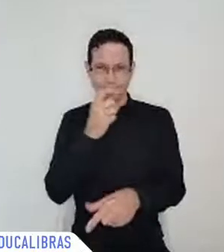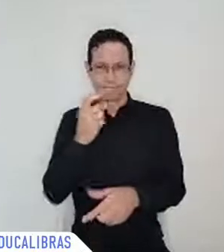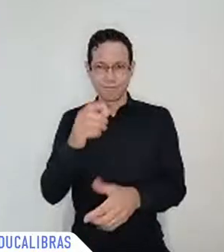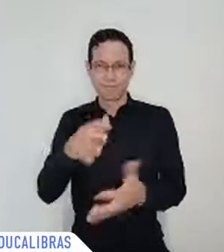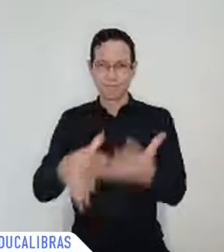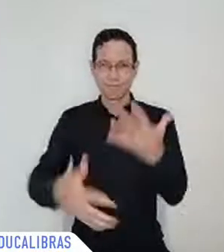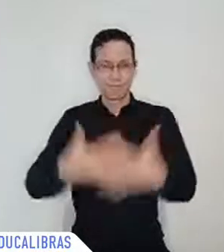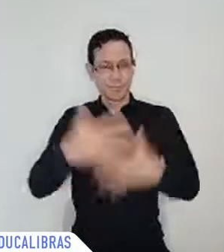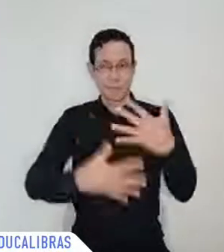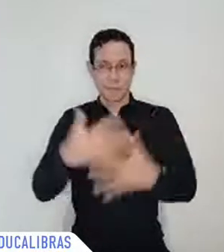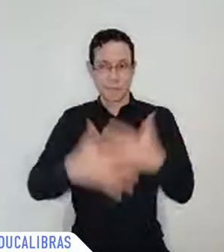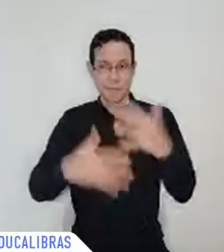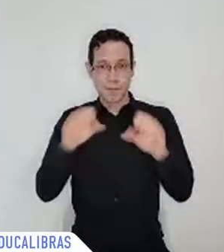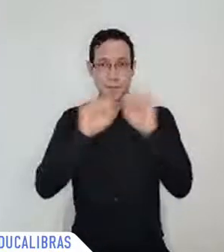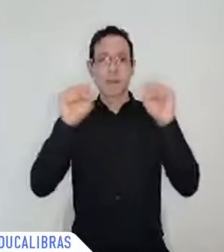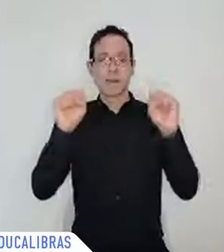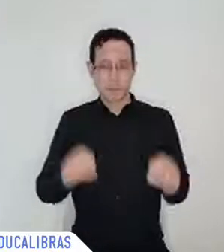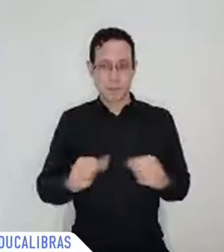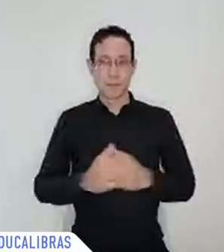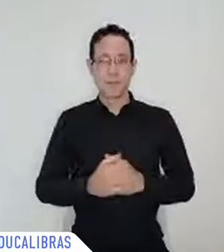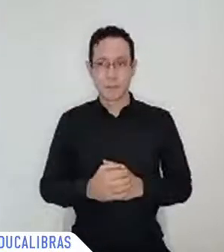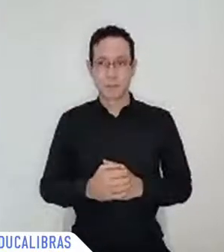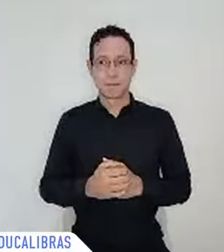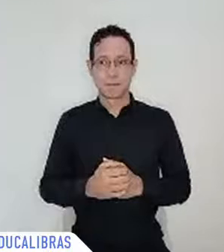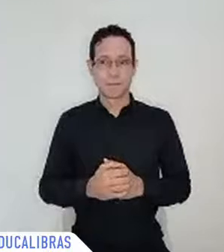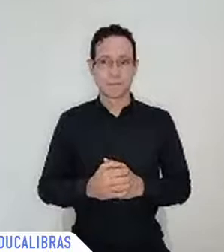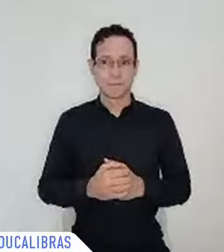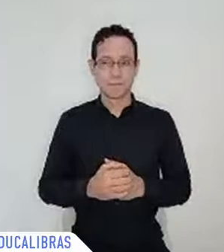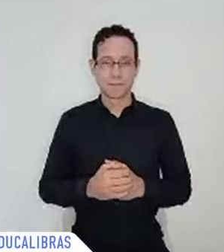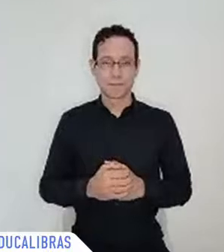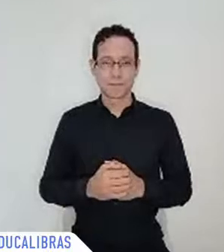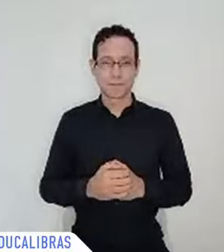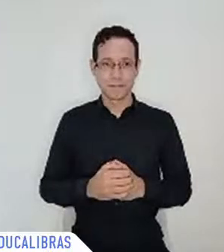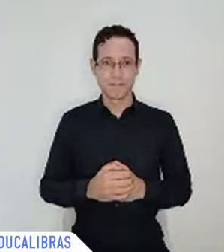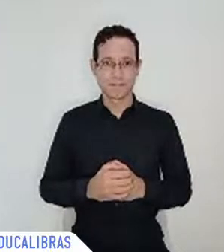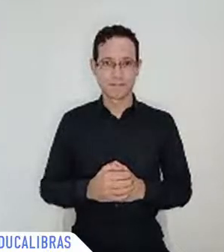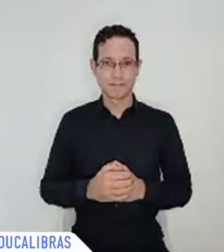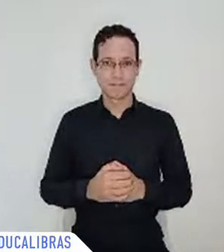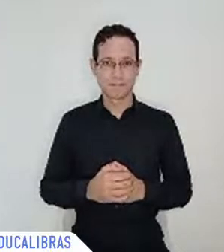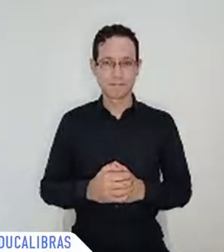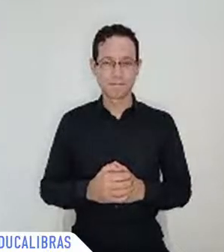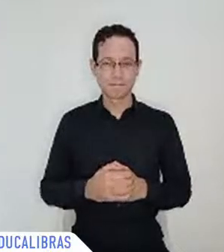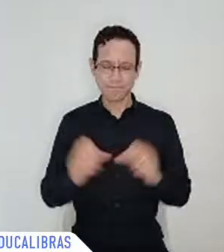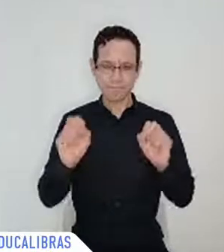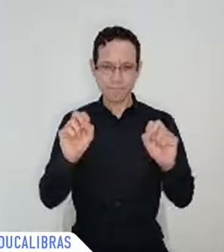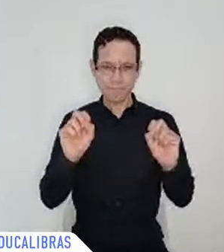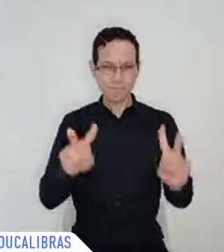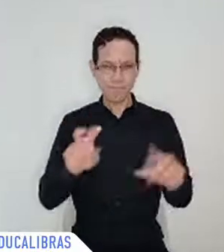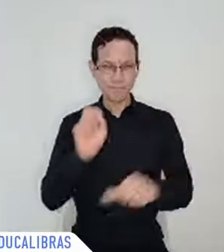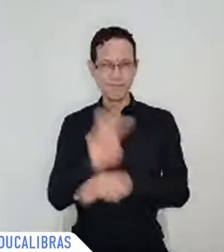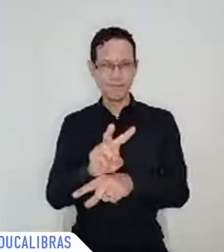sources of alternative realities using